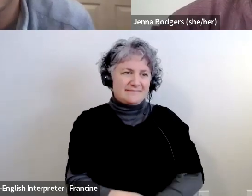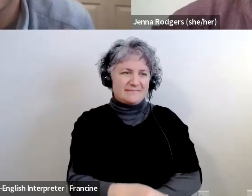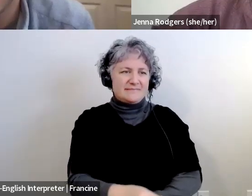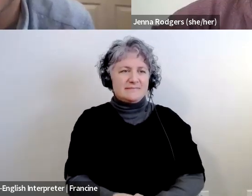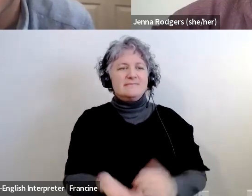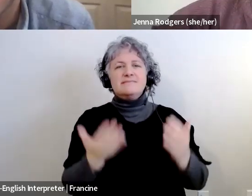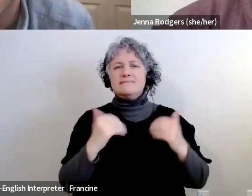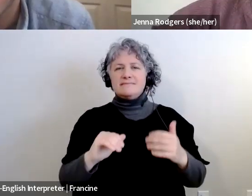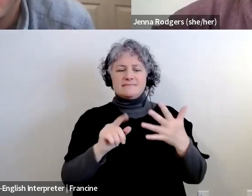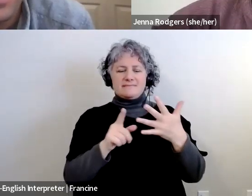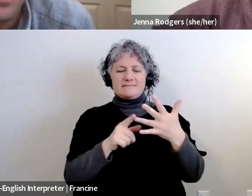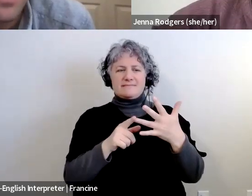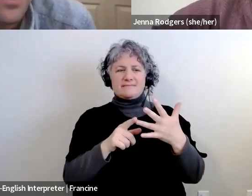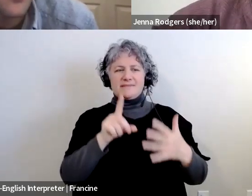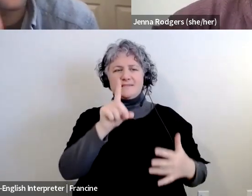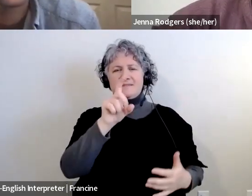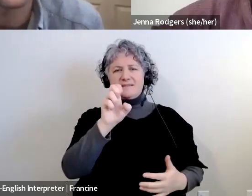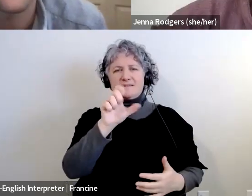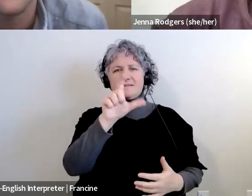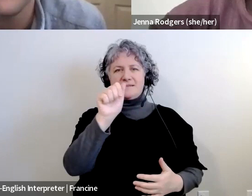Delay is